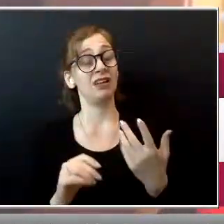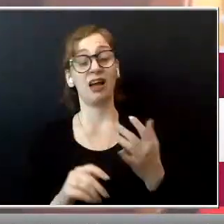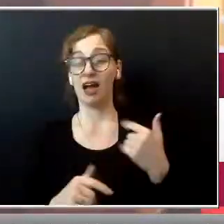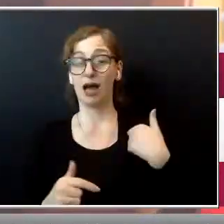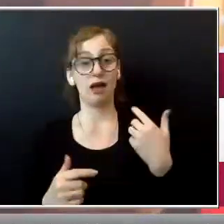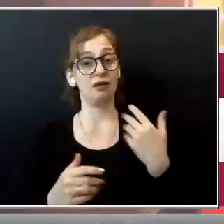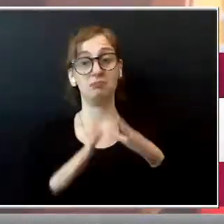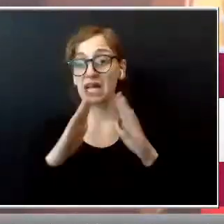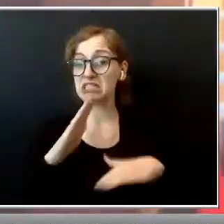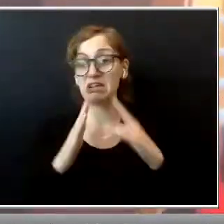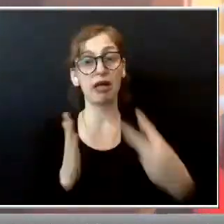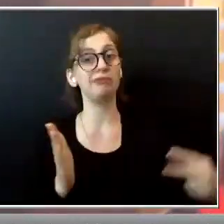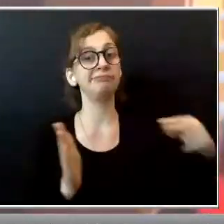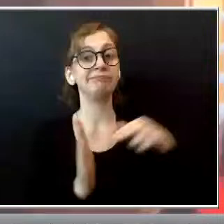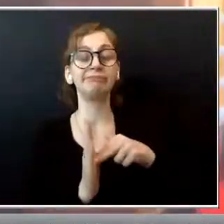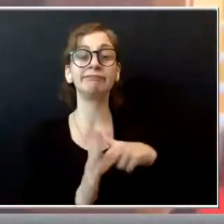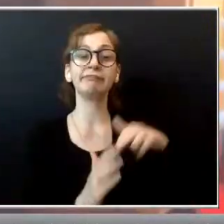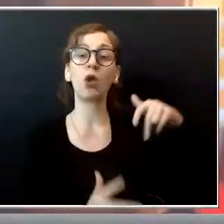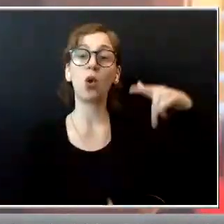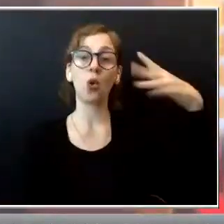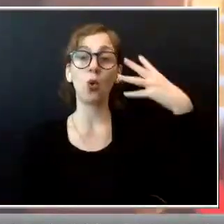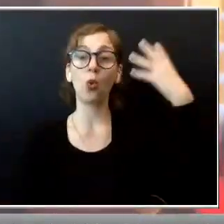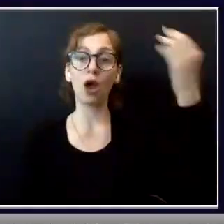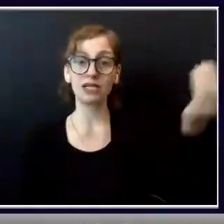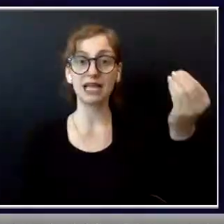power. Within an hour, did you say?